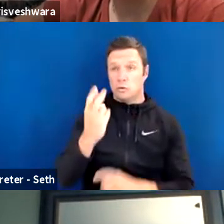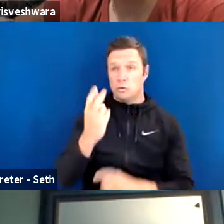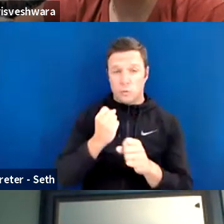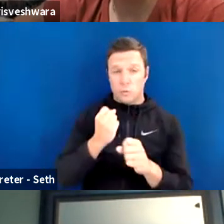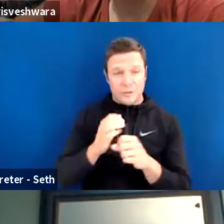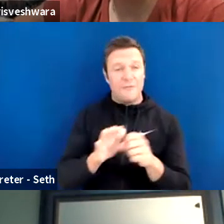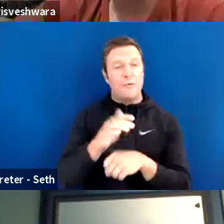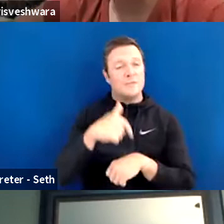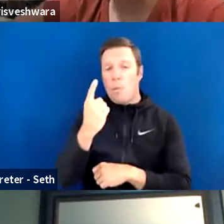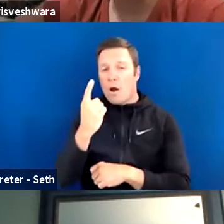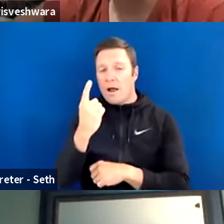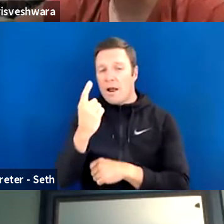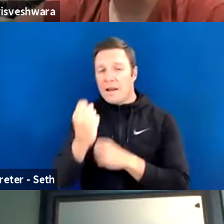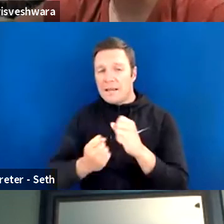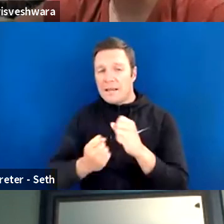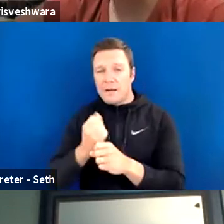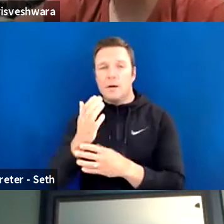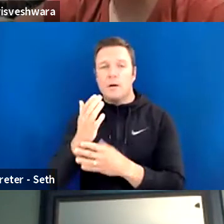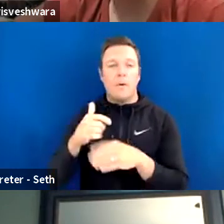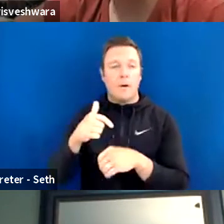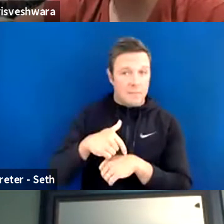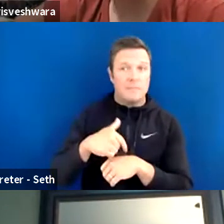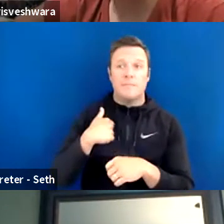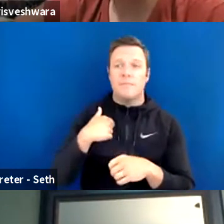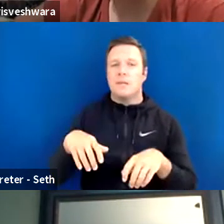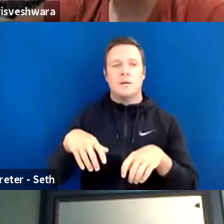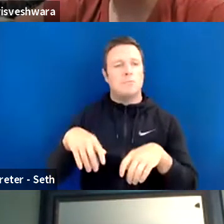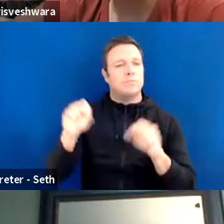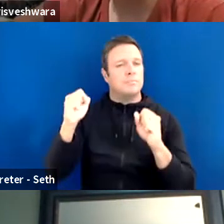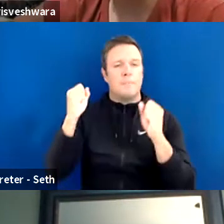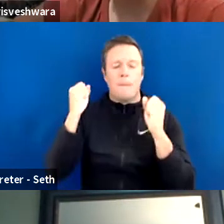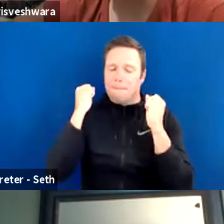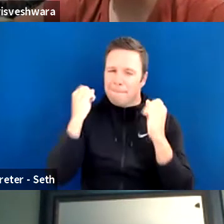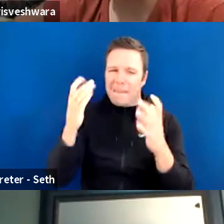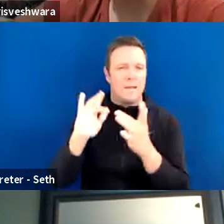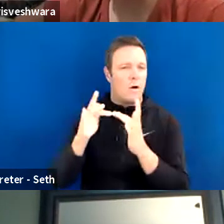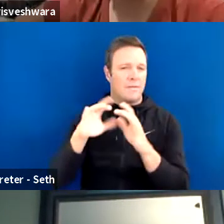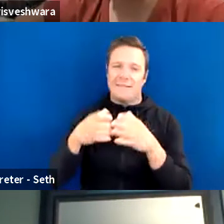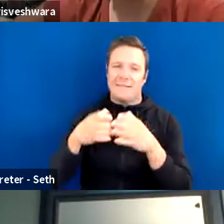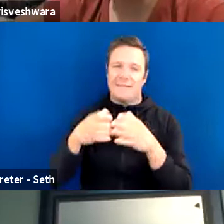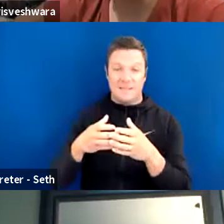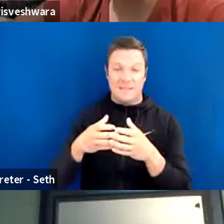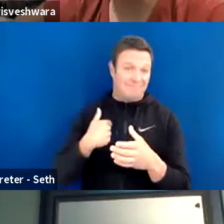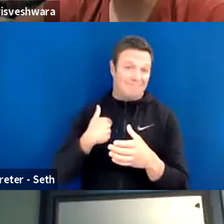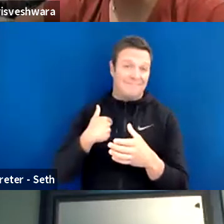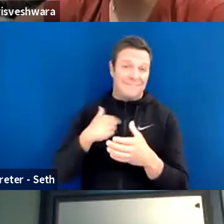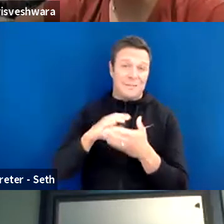as an adjunct. I've taken a lot of online classes as a student, so that's informed my approach to teaching.